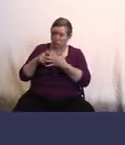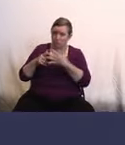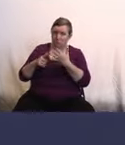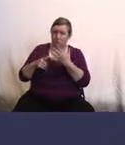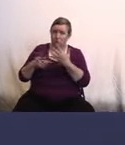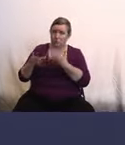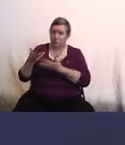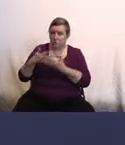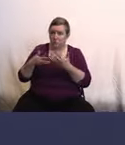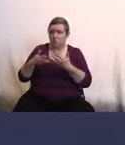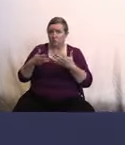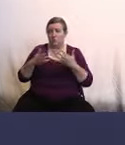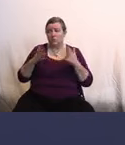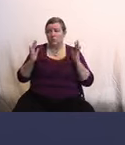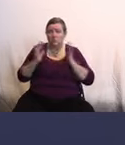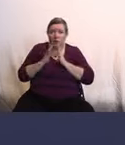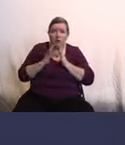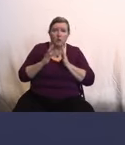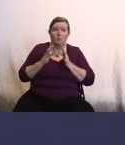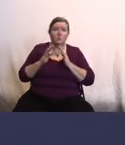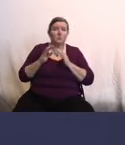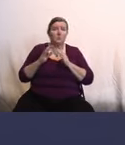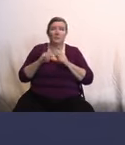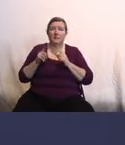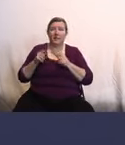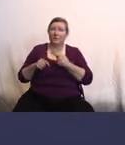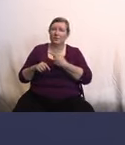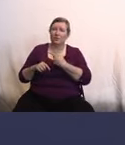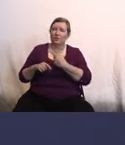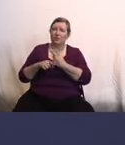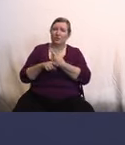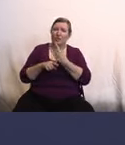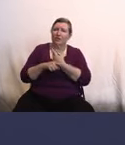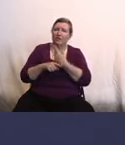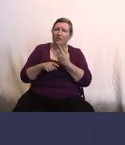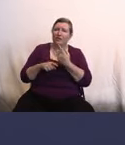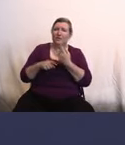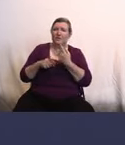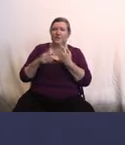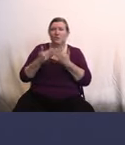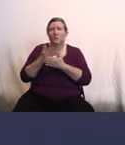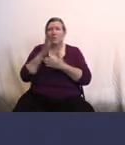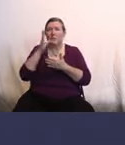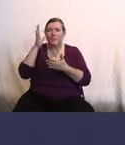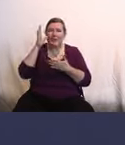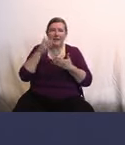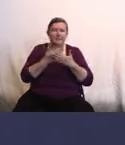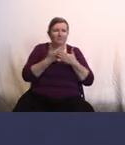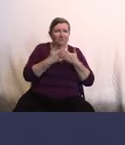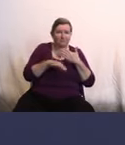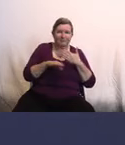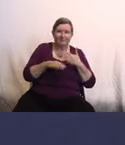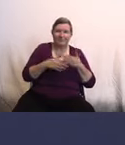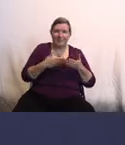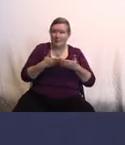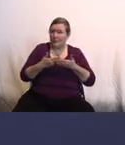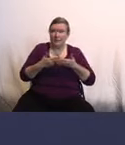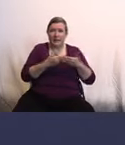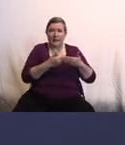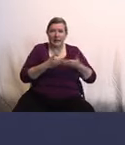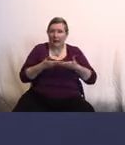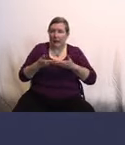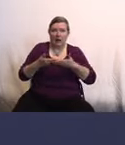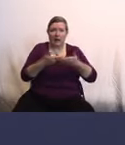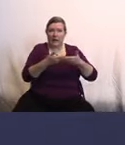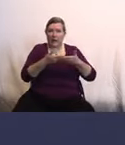back to when you have a baby, even in a non-pandemic time. You're not going to a restaurant with the baby that night, right? So that's